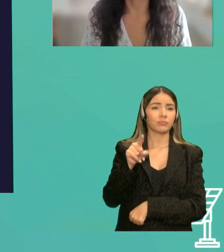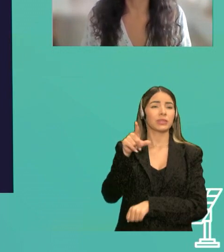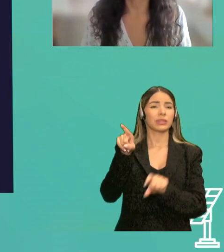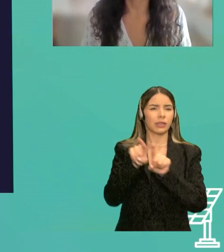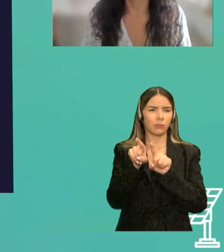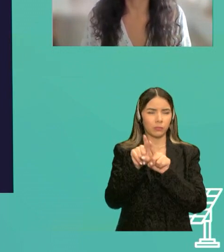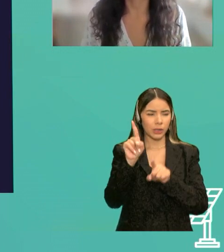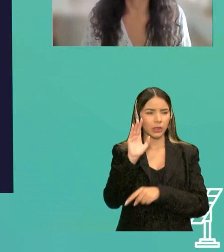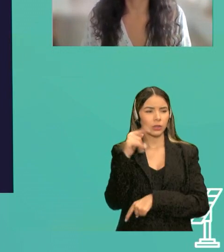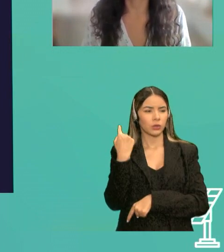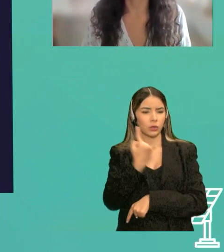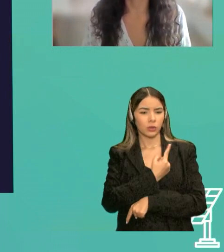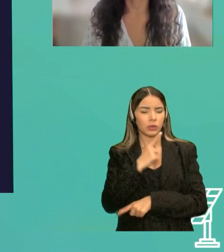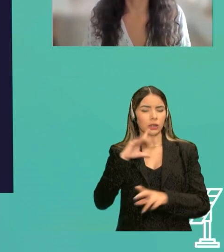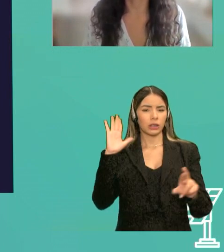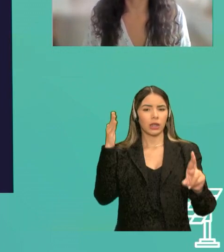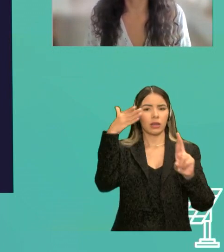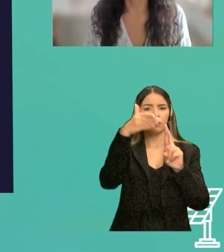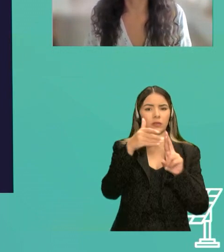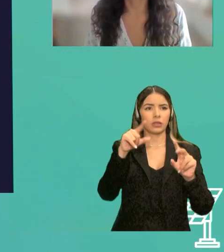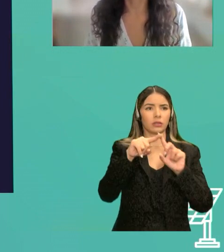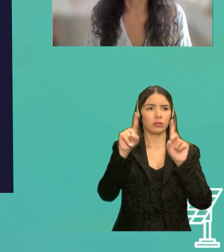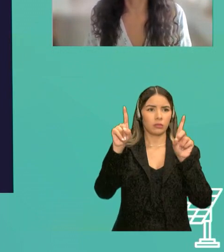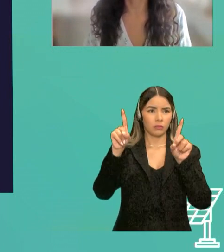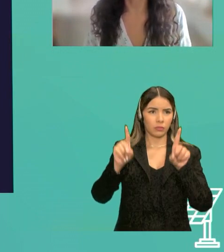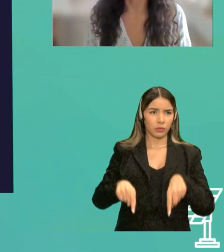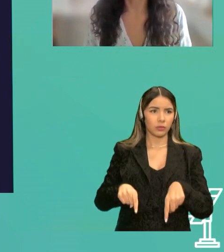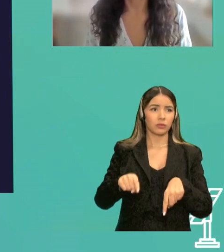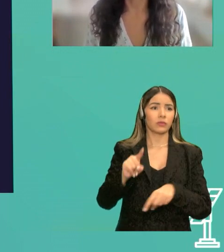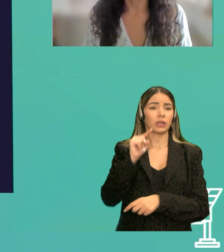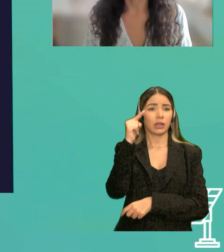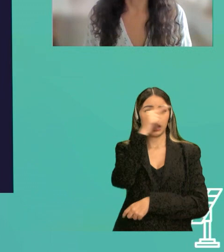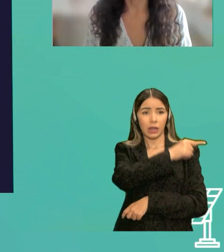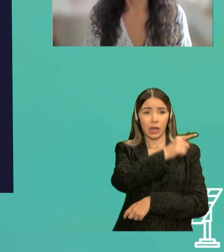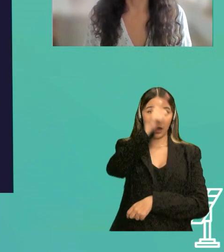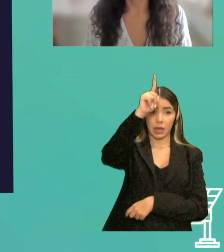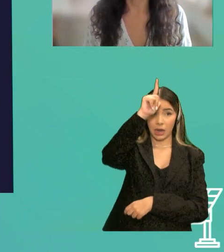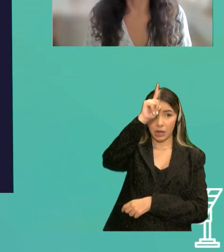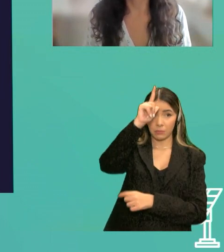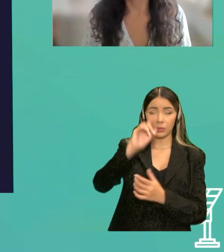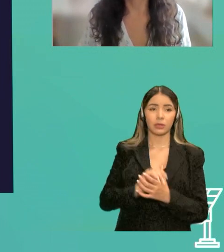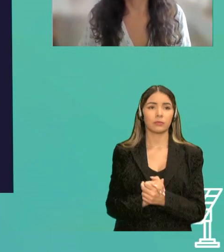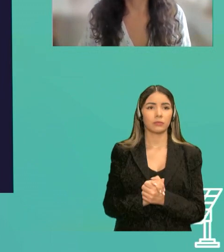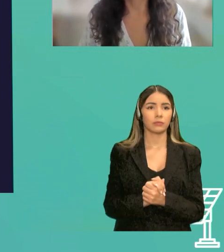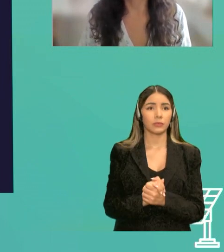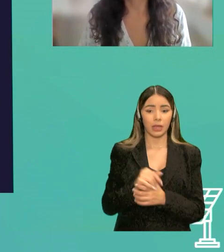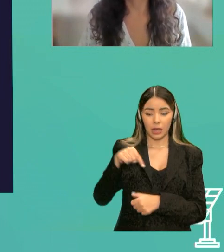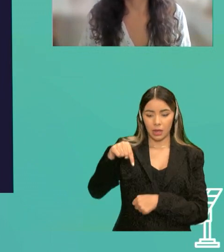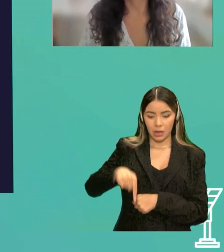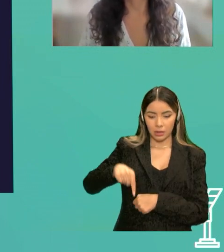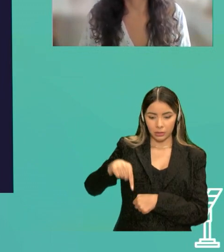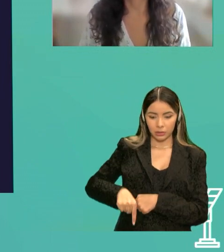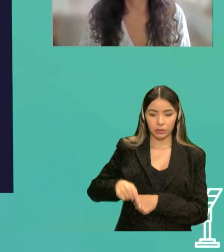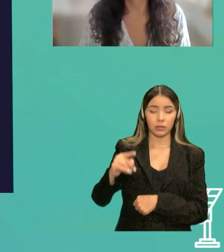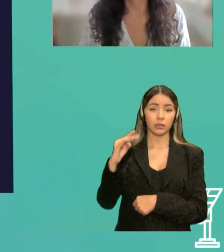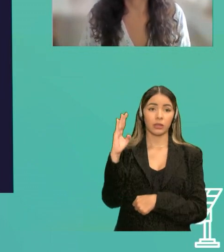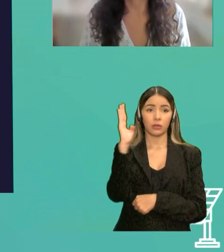300, and our expertise here in the Brazilian market is to